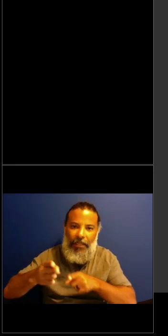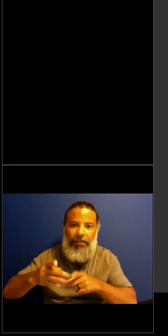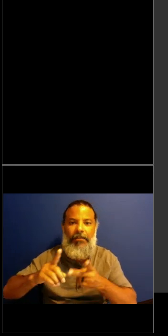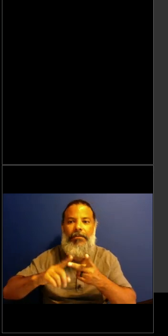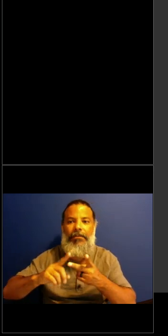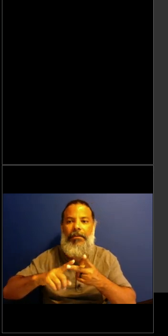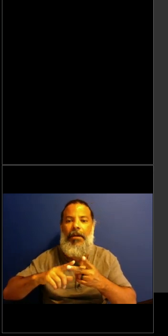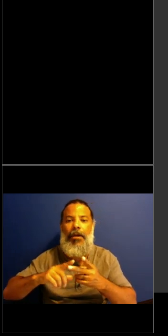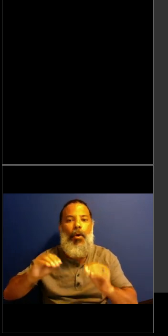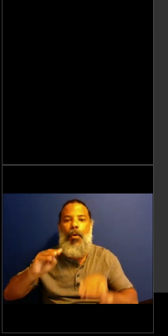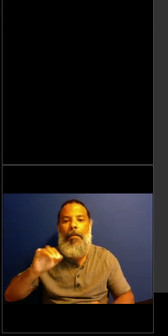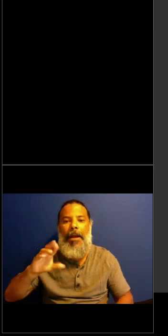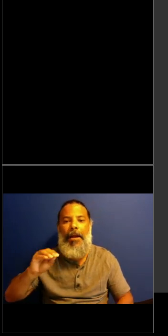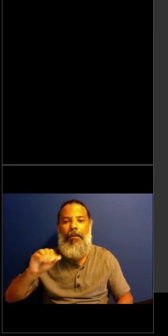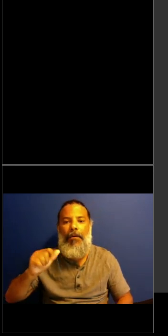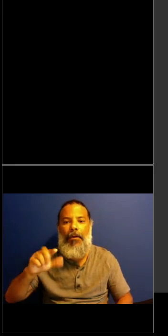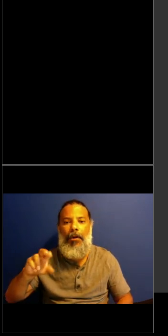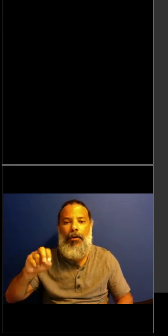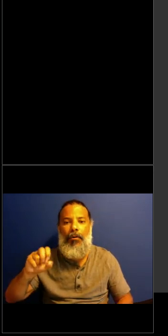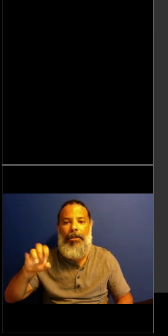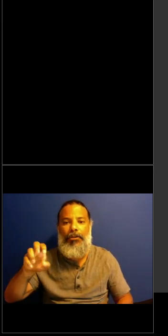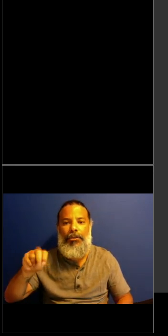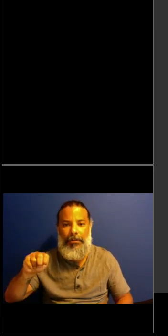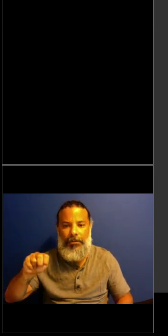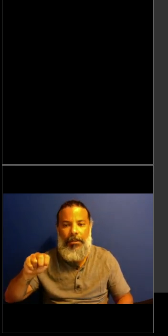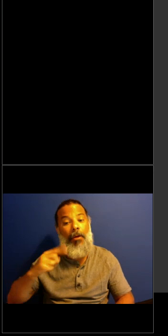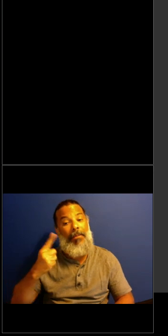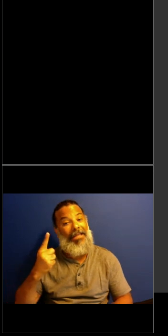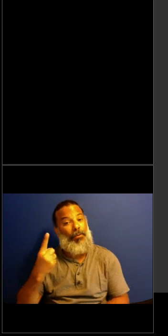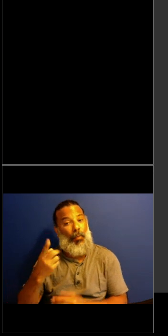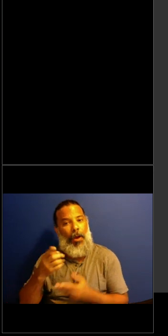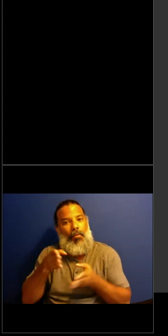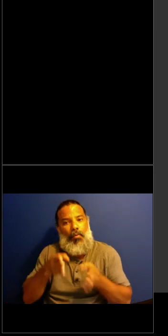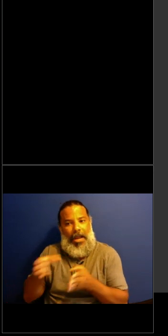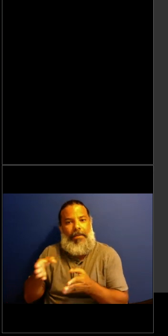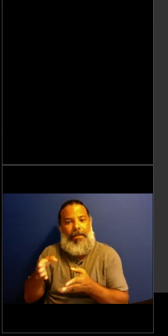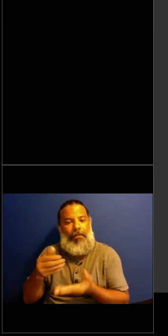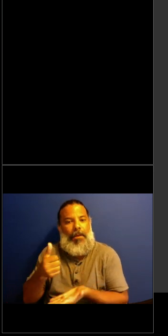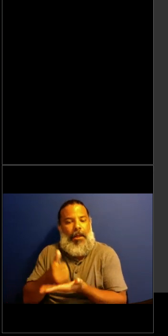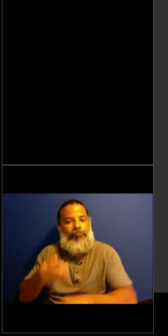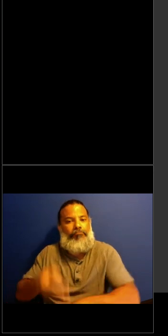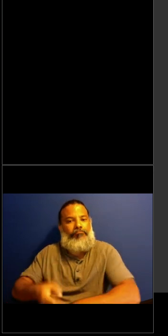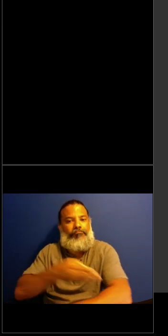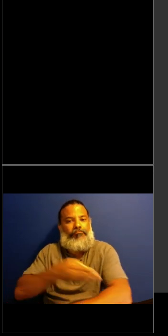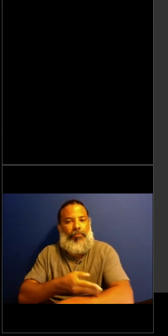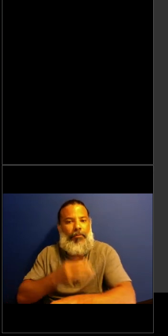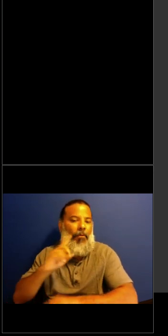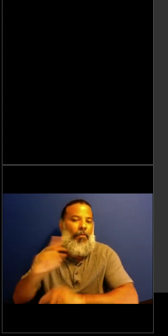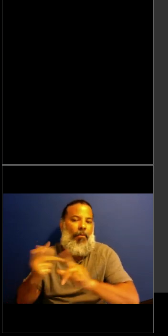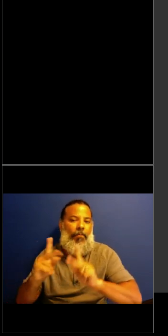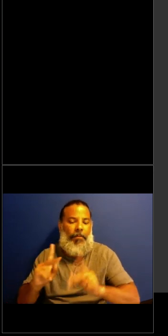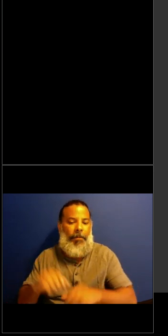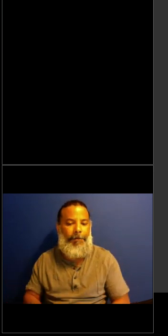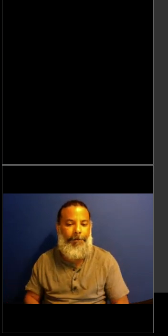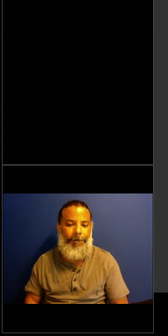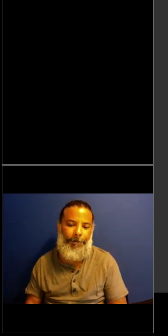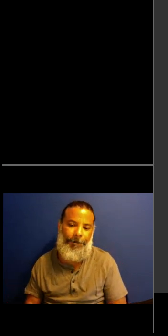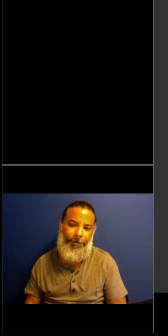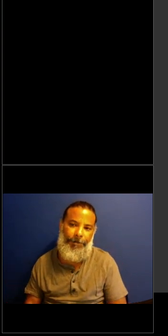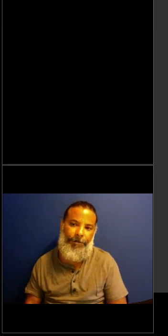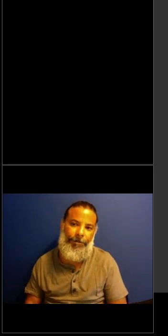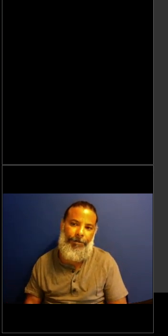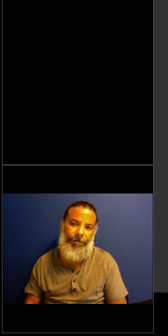statement is at least one initiation of advancing our commitment to these values as a broader linguistics community. So